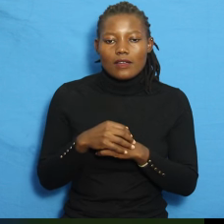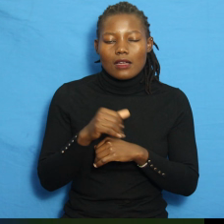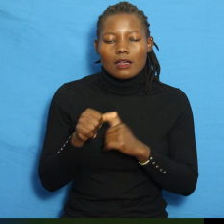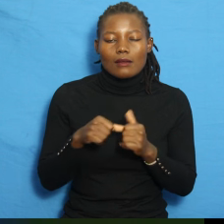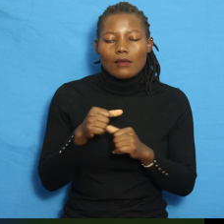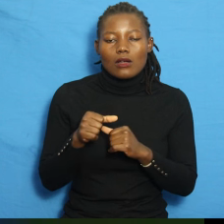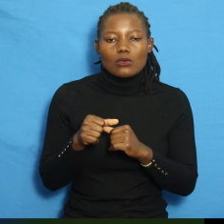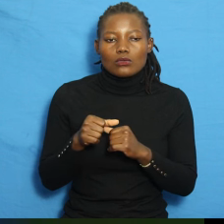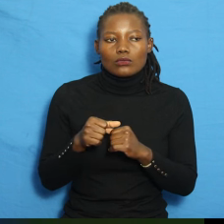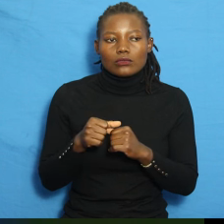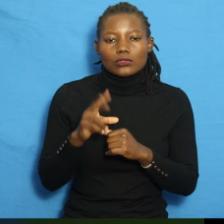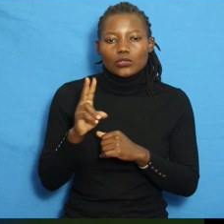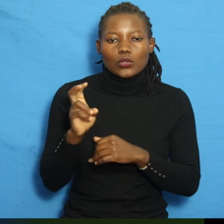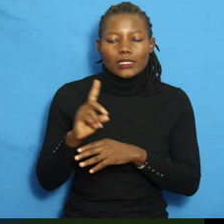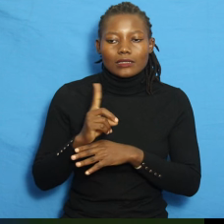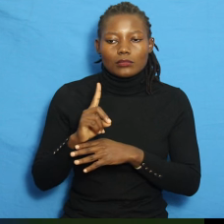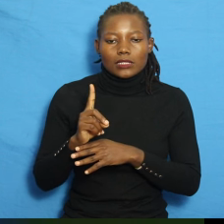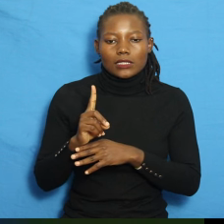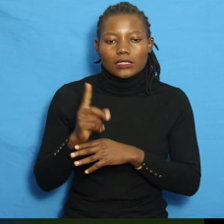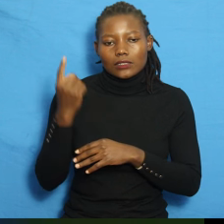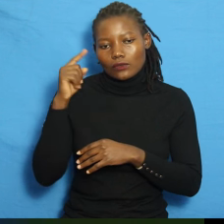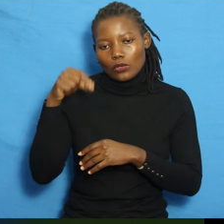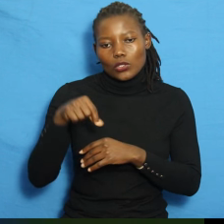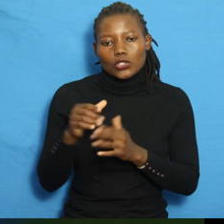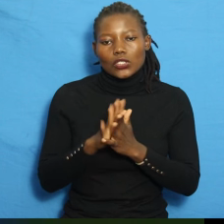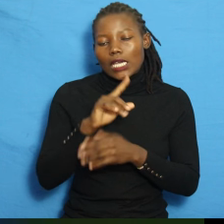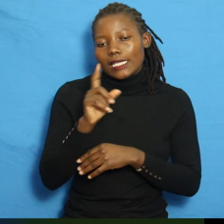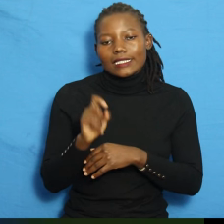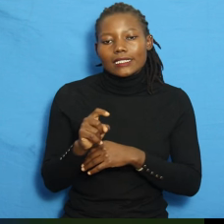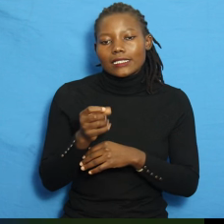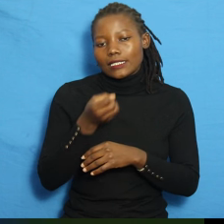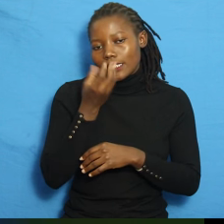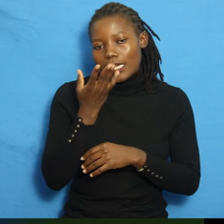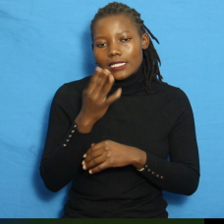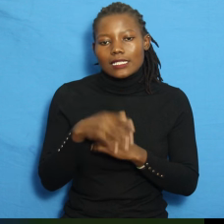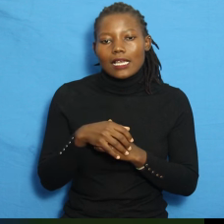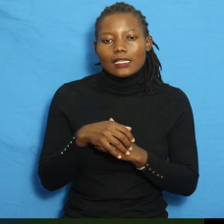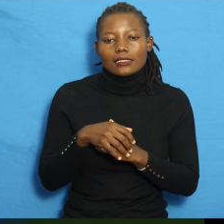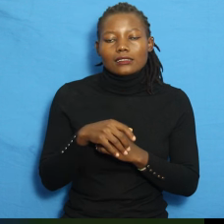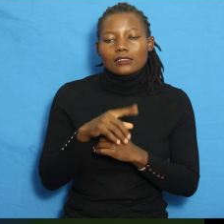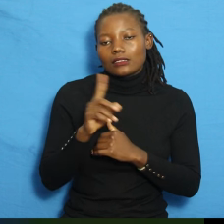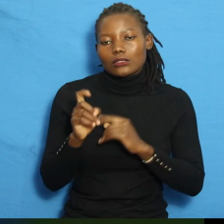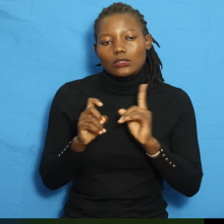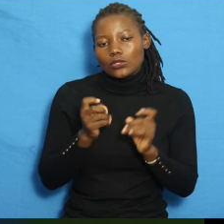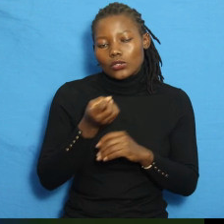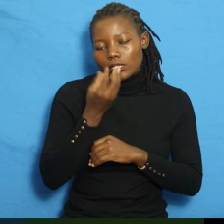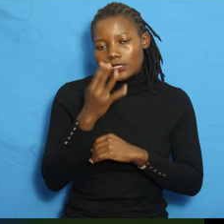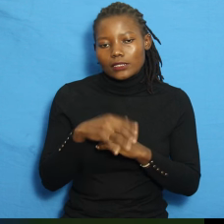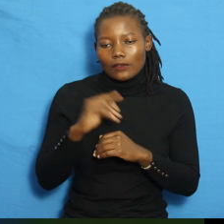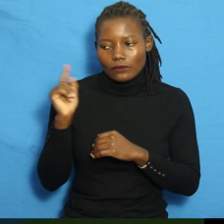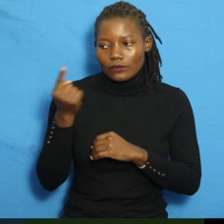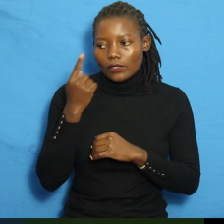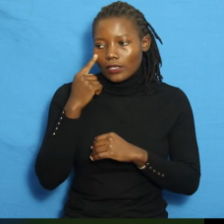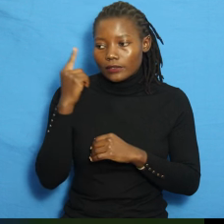about 20 minutes of Q&A. So first of all, as it had been put on the screen